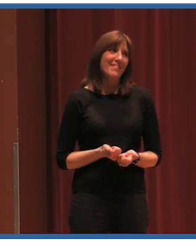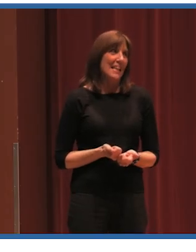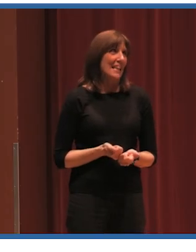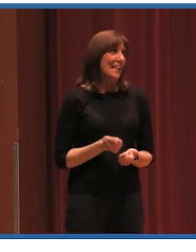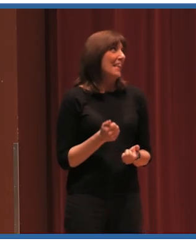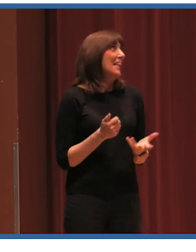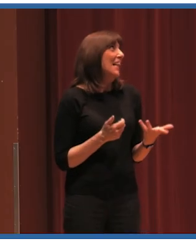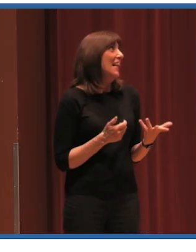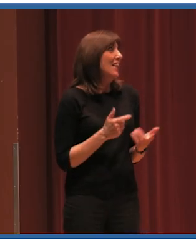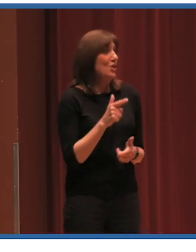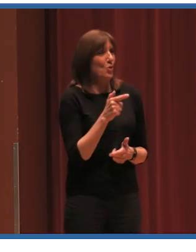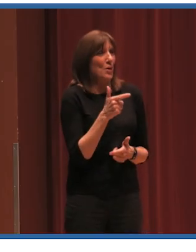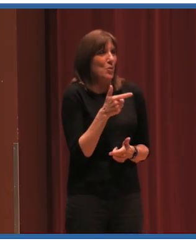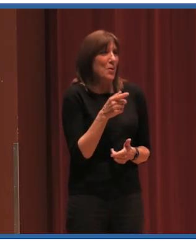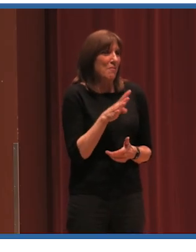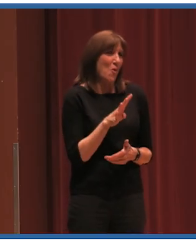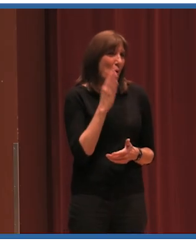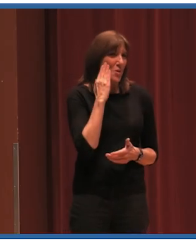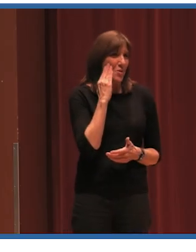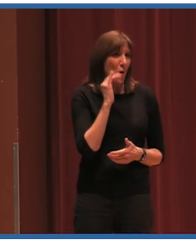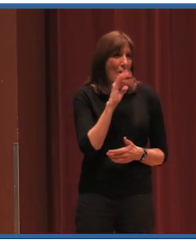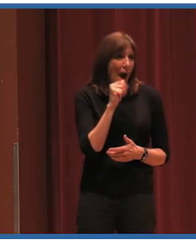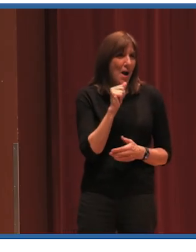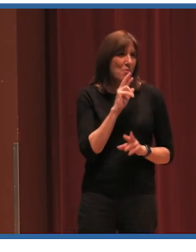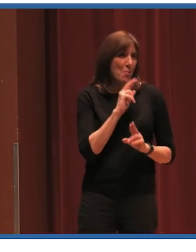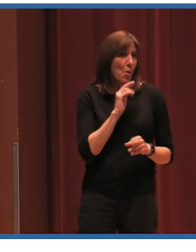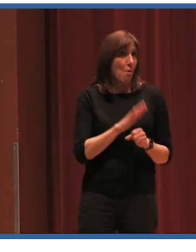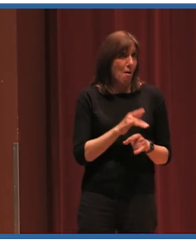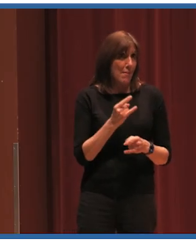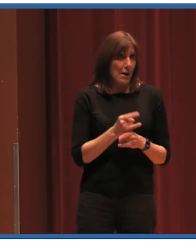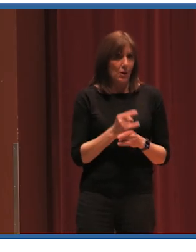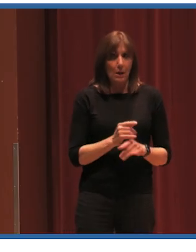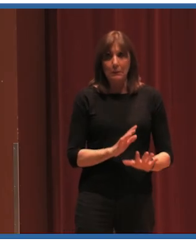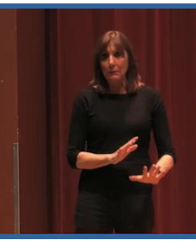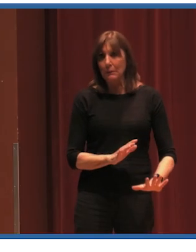our 2024 Cancer in Iowa report about alcohol.